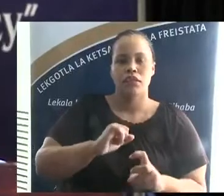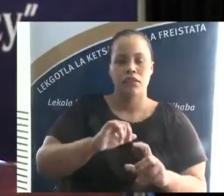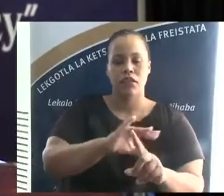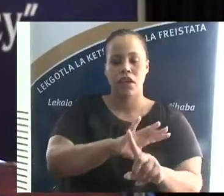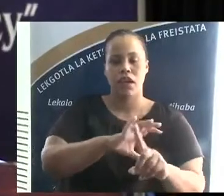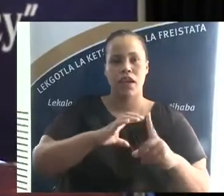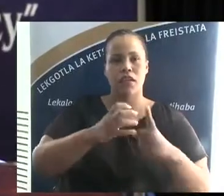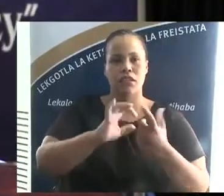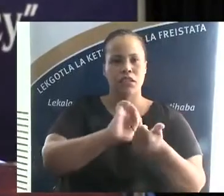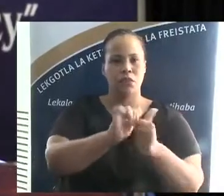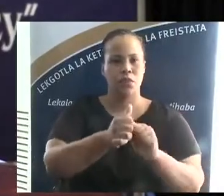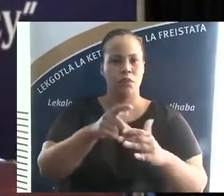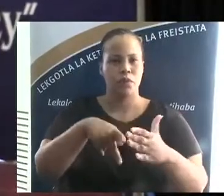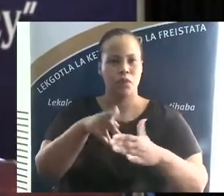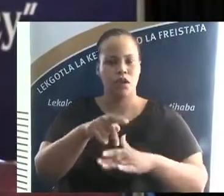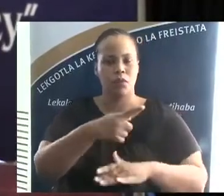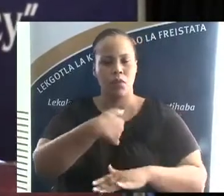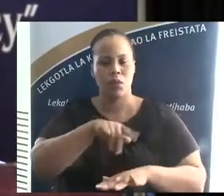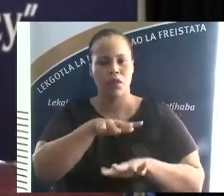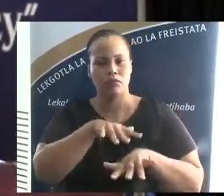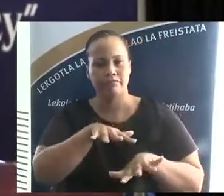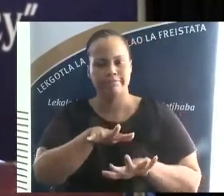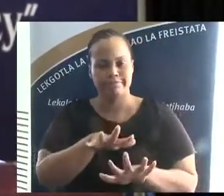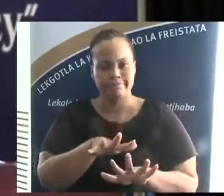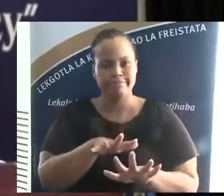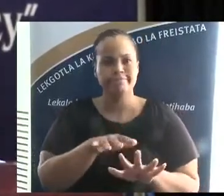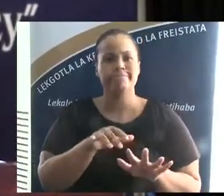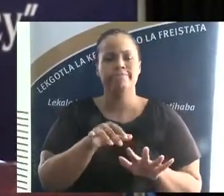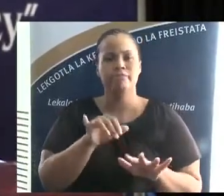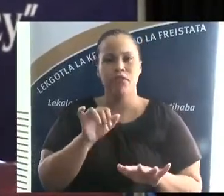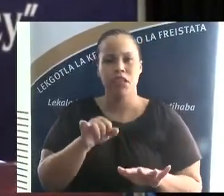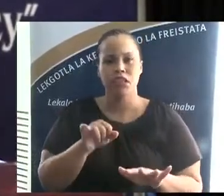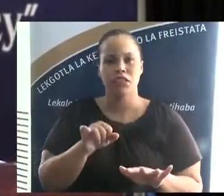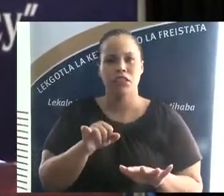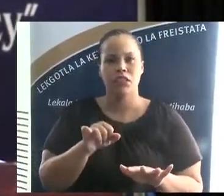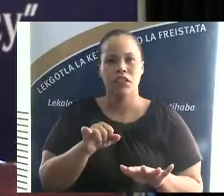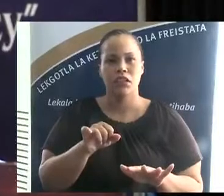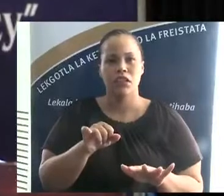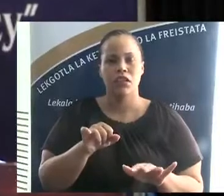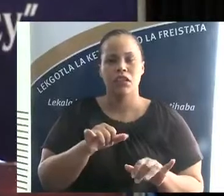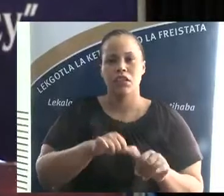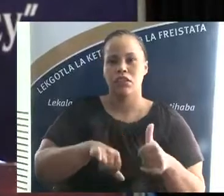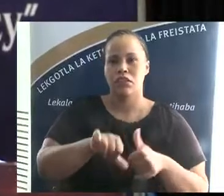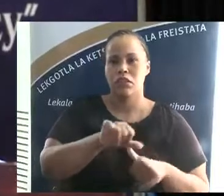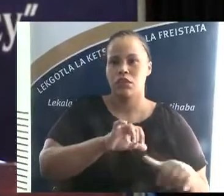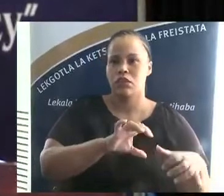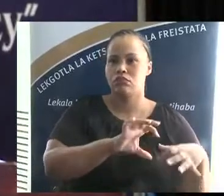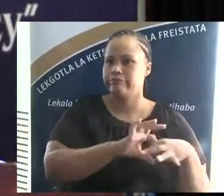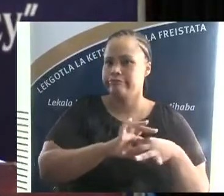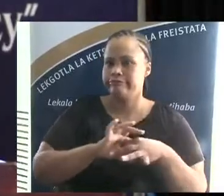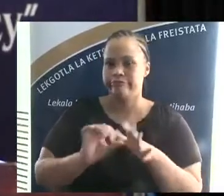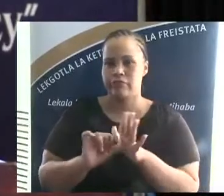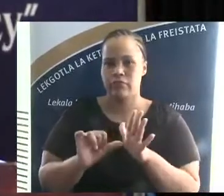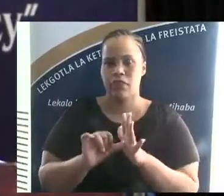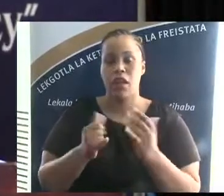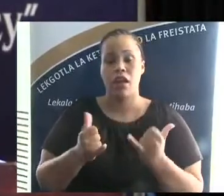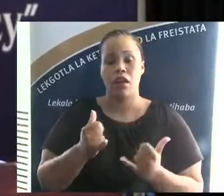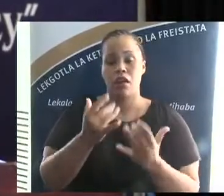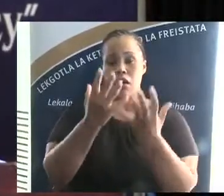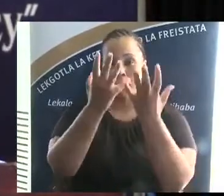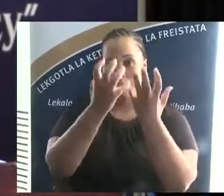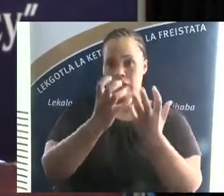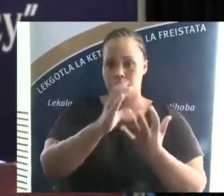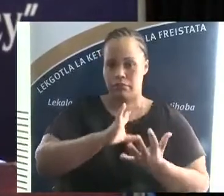sport-related programs, and we have a strong impetus for the social cohesion within our communities. The budget allocation for